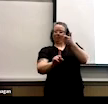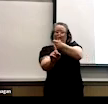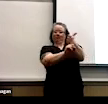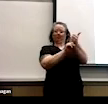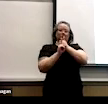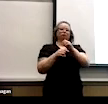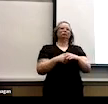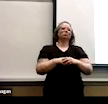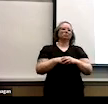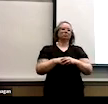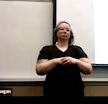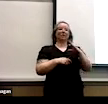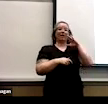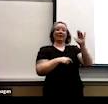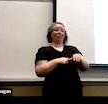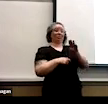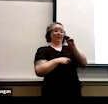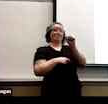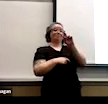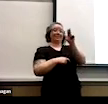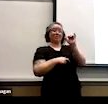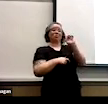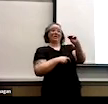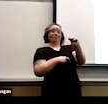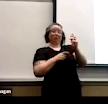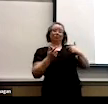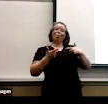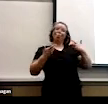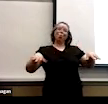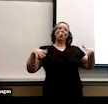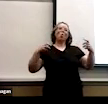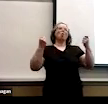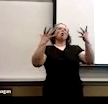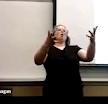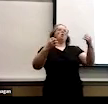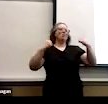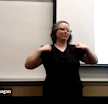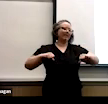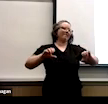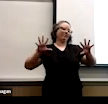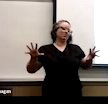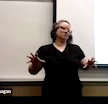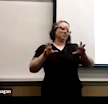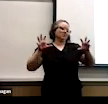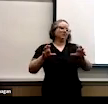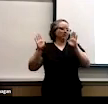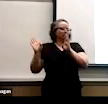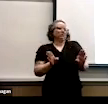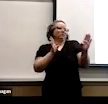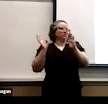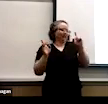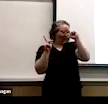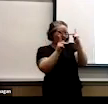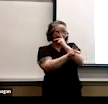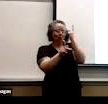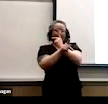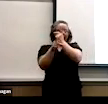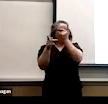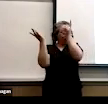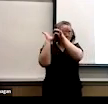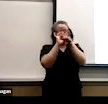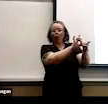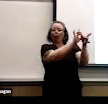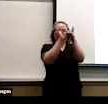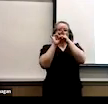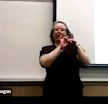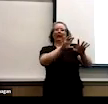Miriam's part to organize it. I sure did. And to sort of find the dates that people are available and stuff like that, but I think it really works well. Yeah, absolutely. It's the